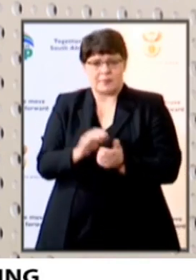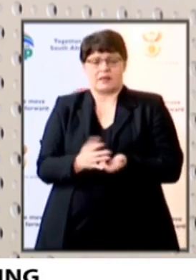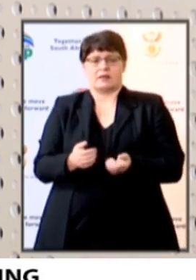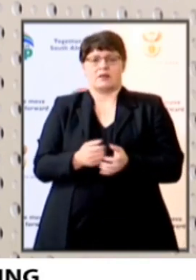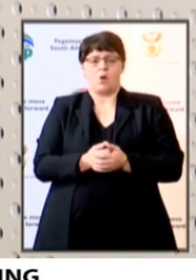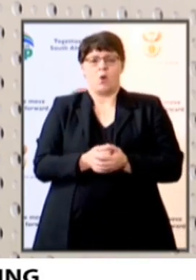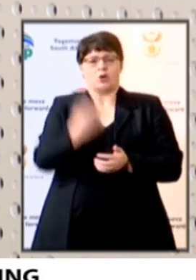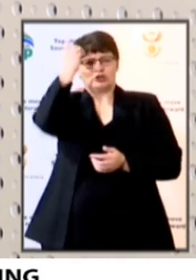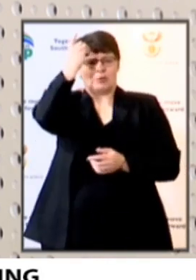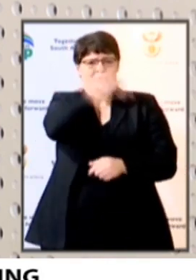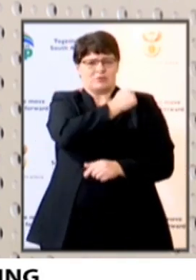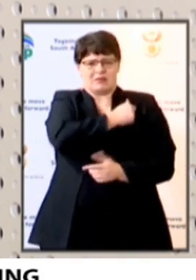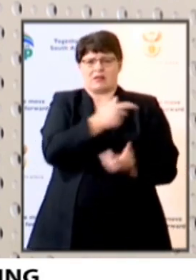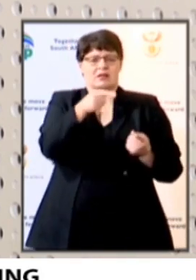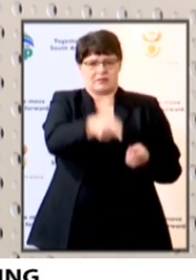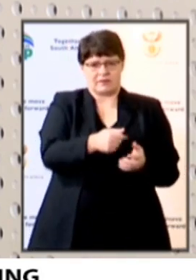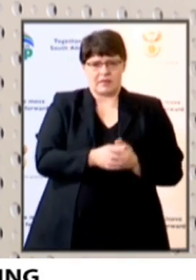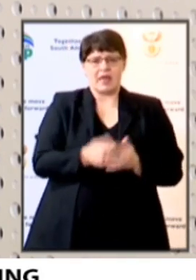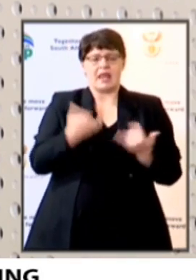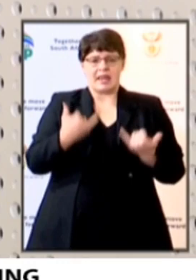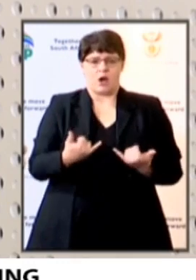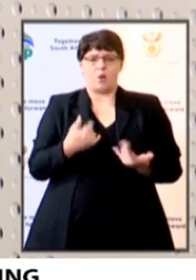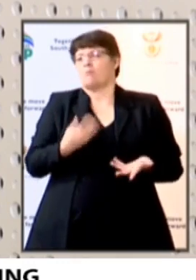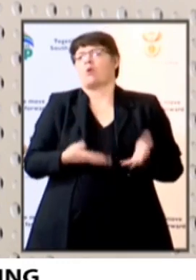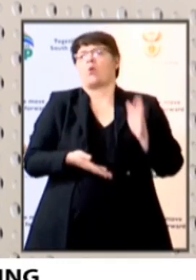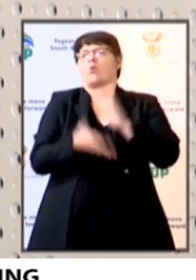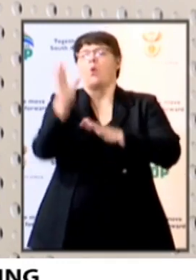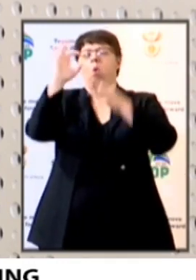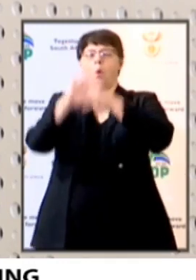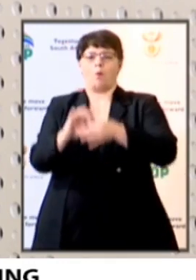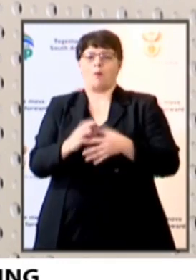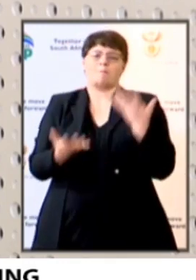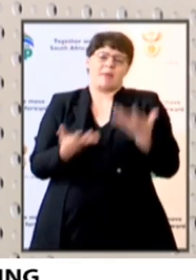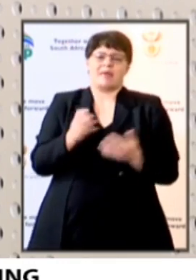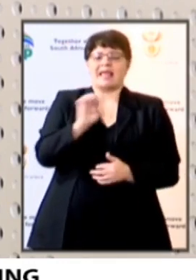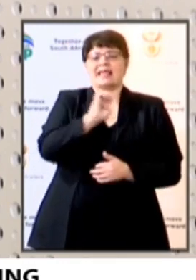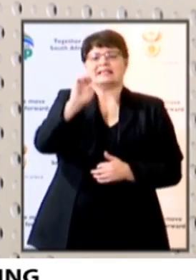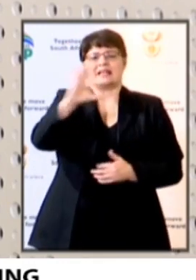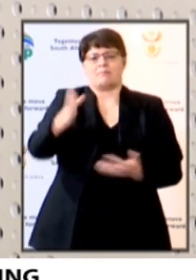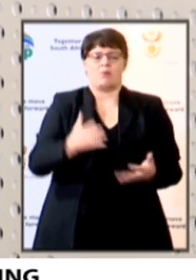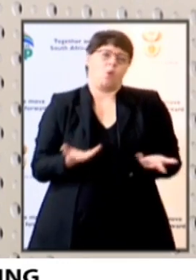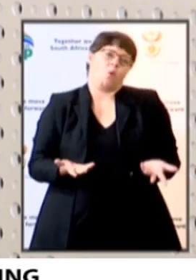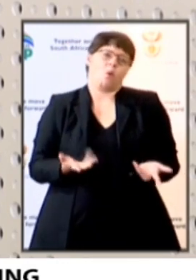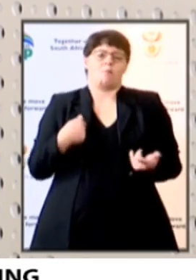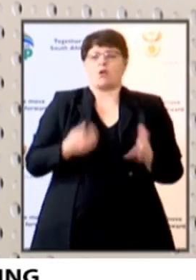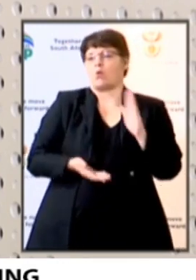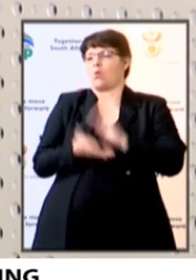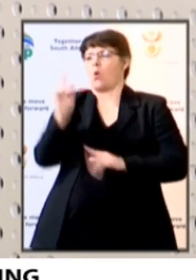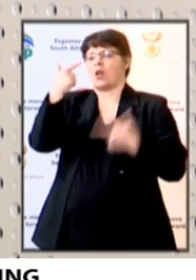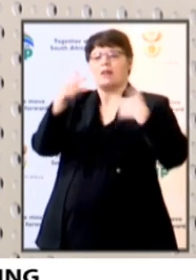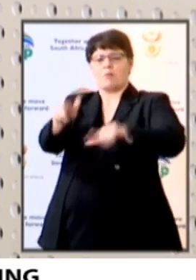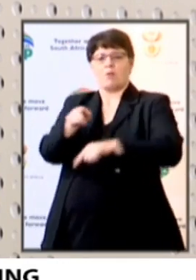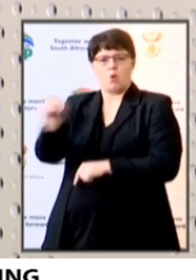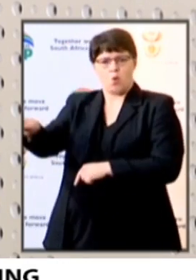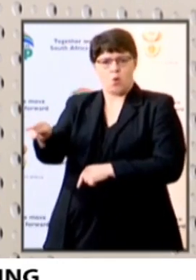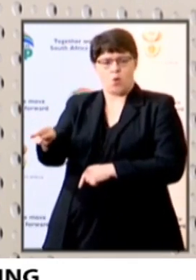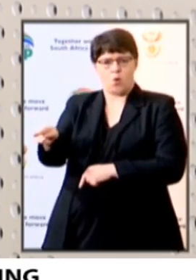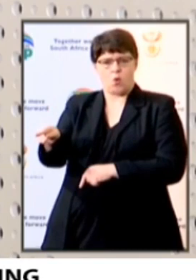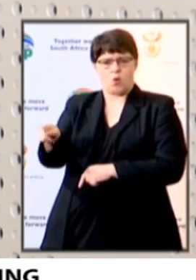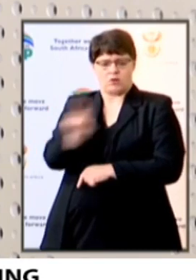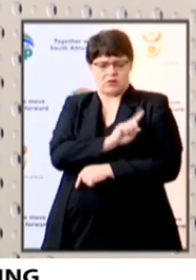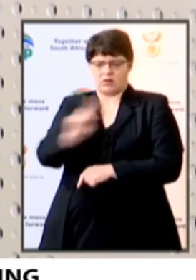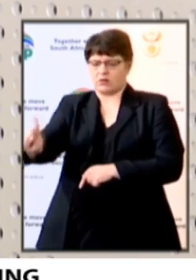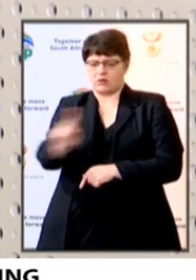home, which may be in the Eastern Cape, or KZN, or Limpopo, or Northwest, every weekend you